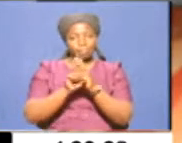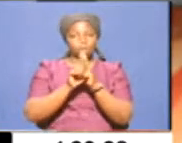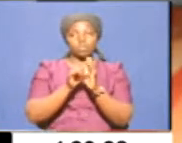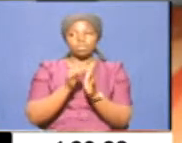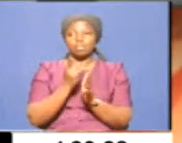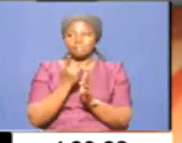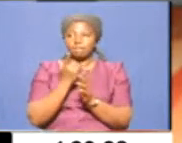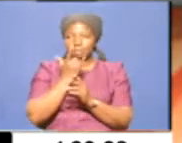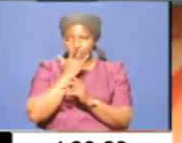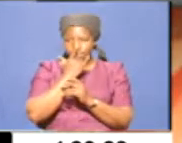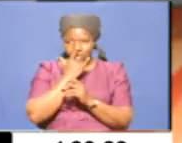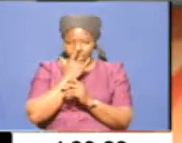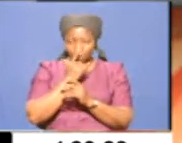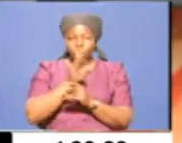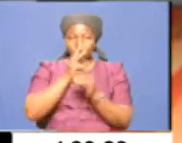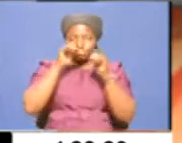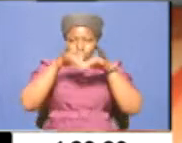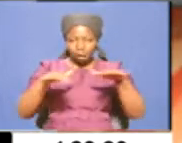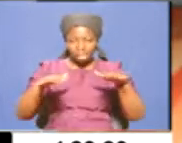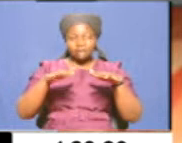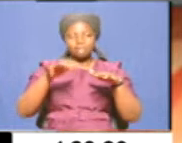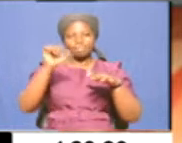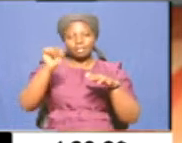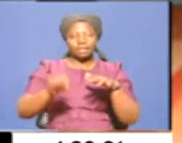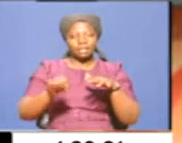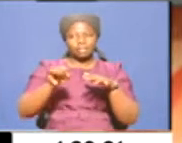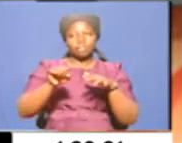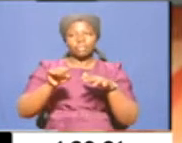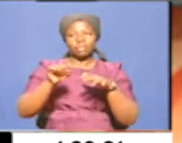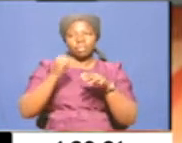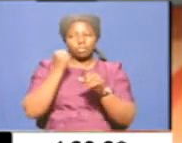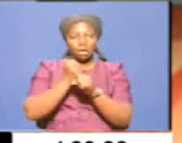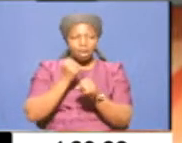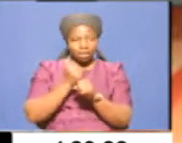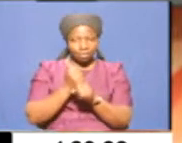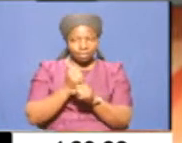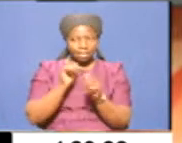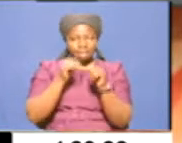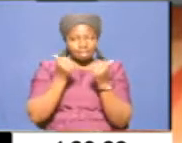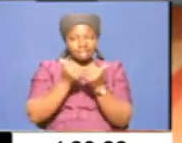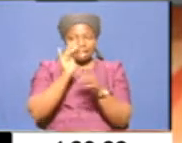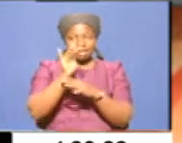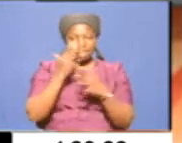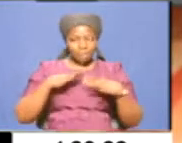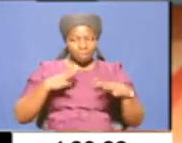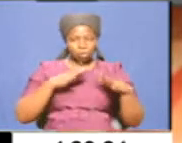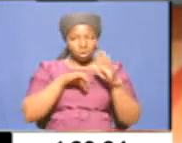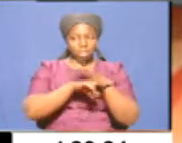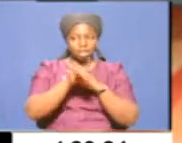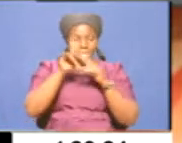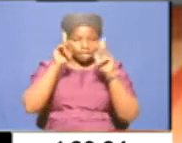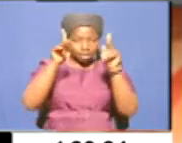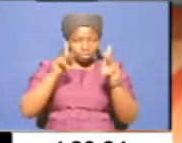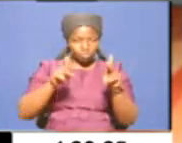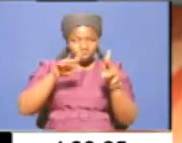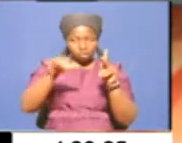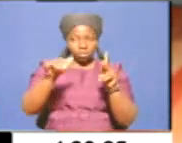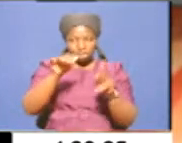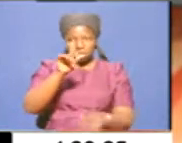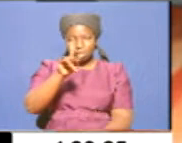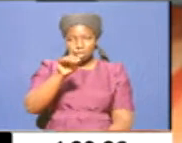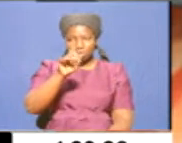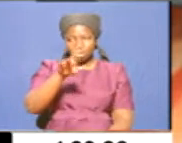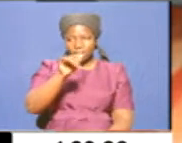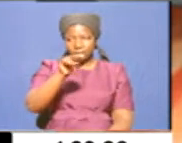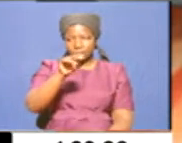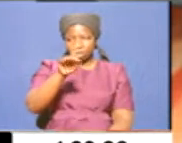Works Development Agency is calling for calm among residents of Korando in Kisumu County over an ongoing water and sanitation